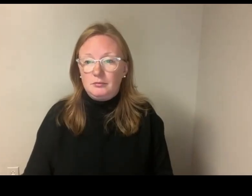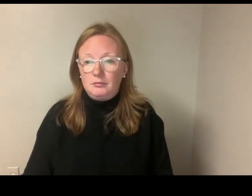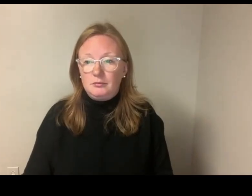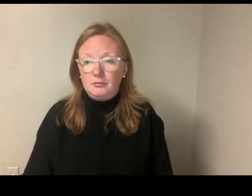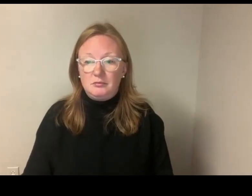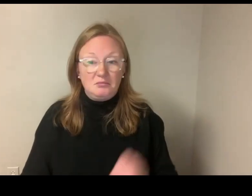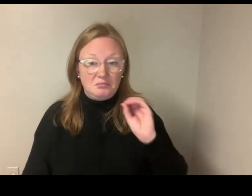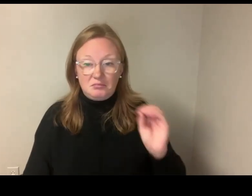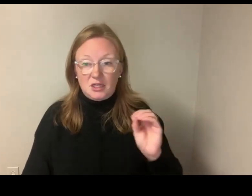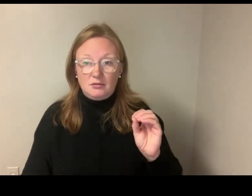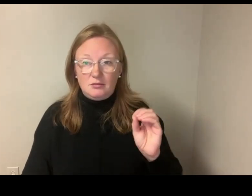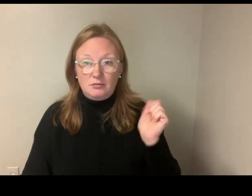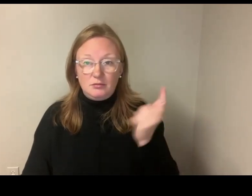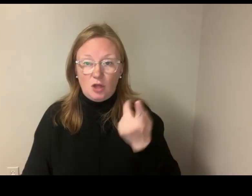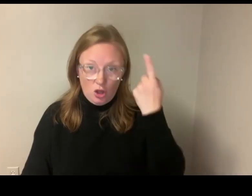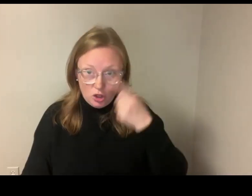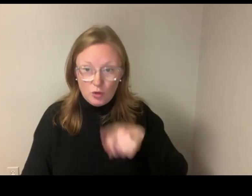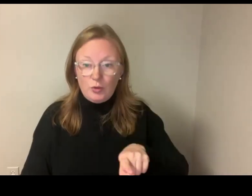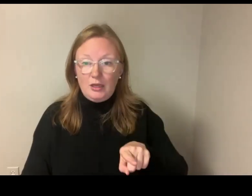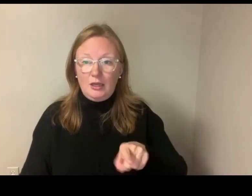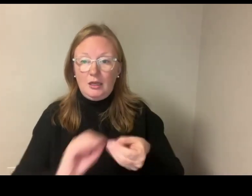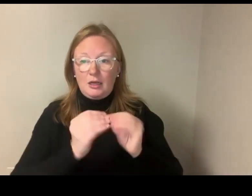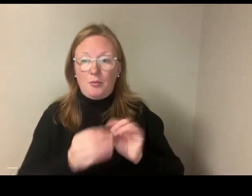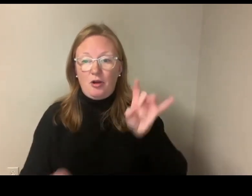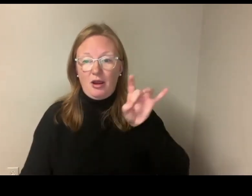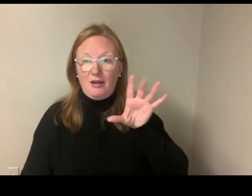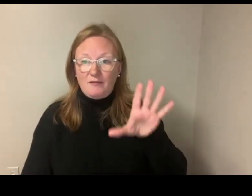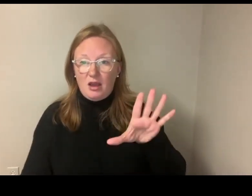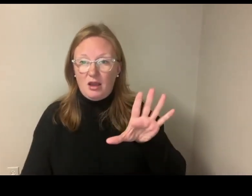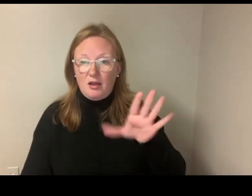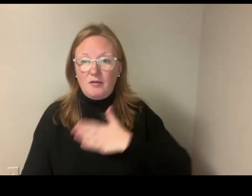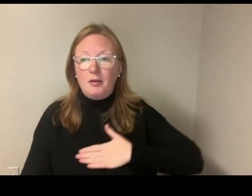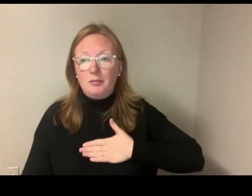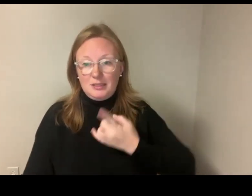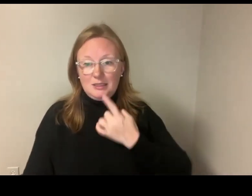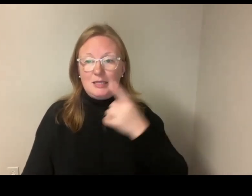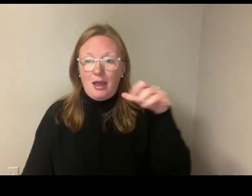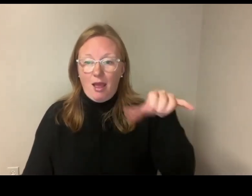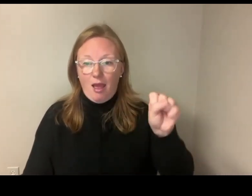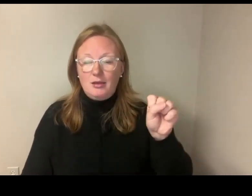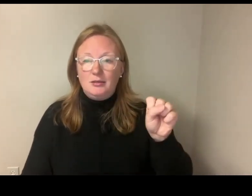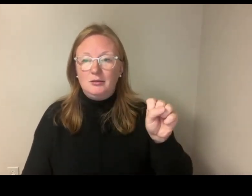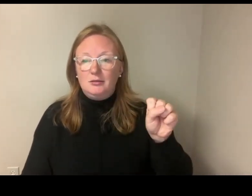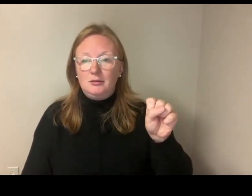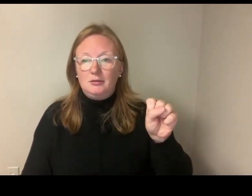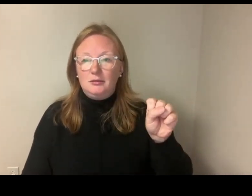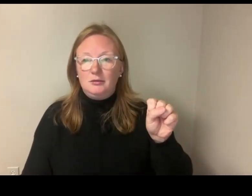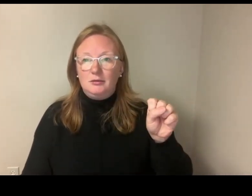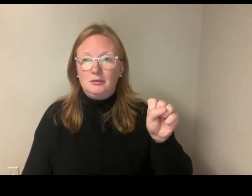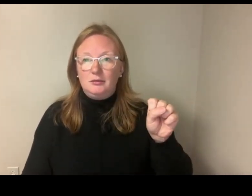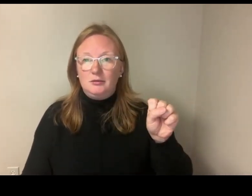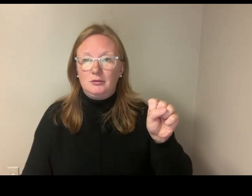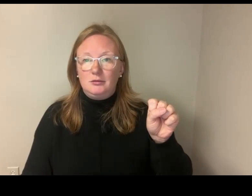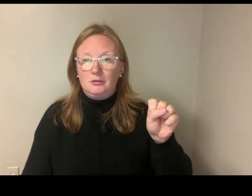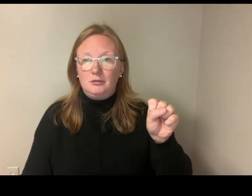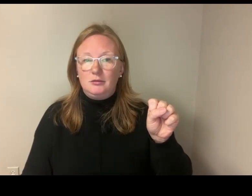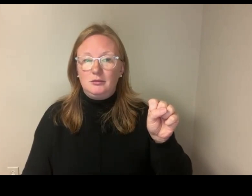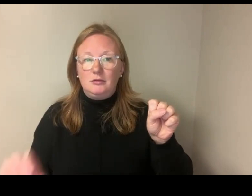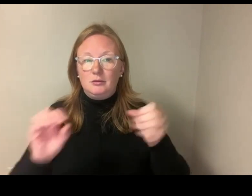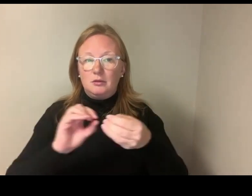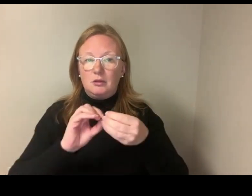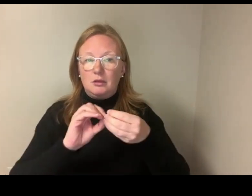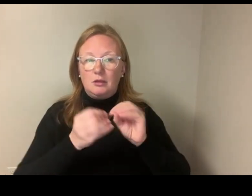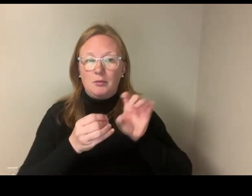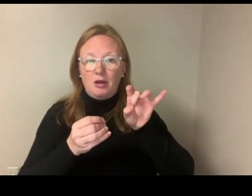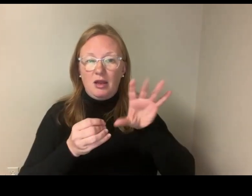Seeing none, all those in favor of Resolution 85, please indicate by saying aye. Aye. Resolution